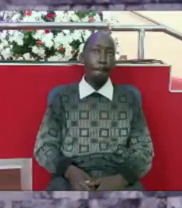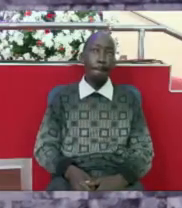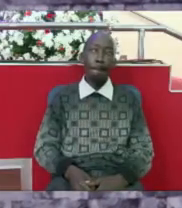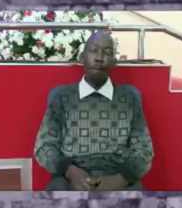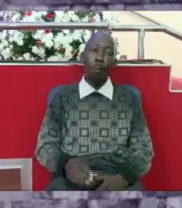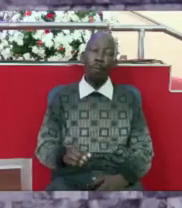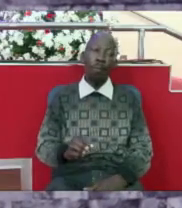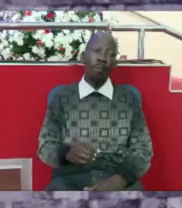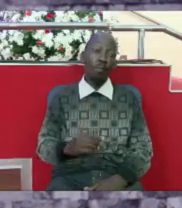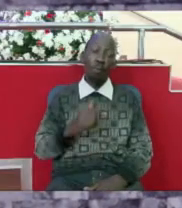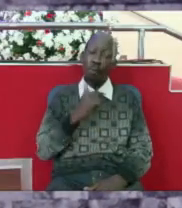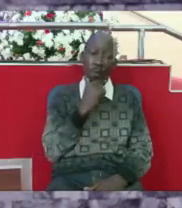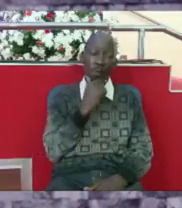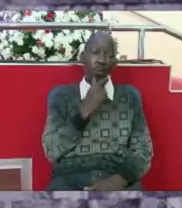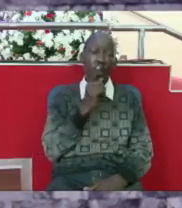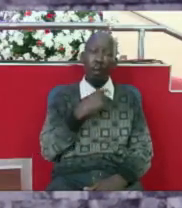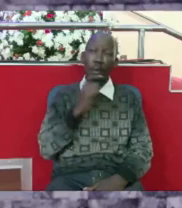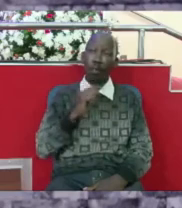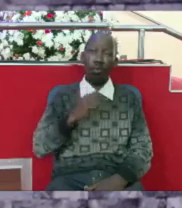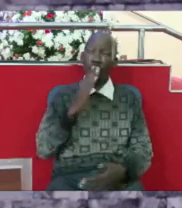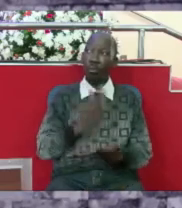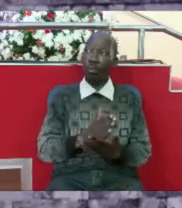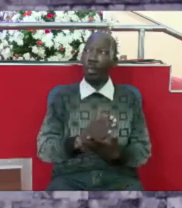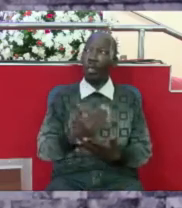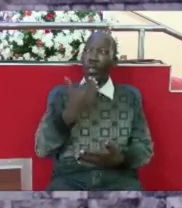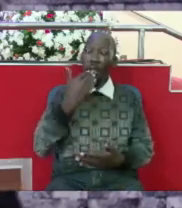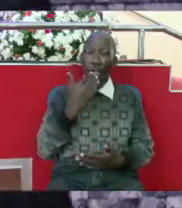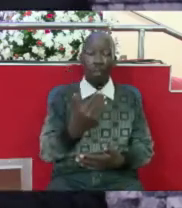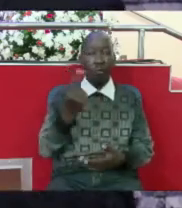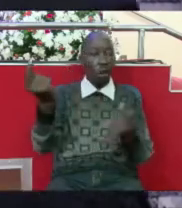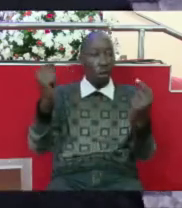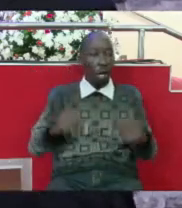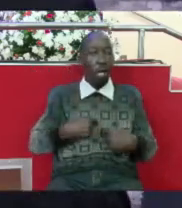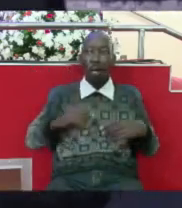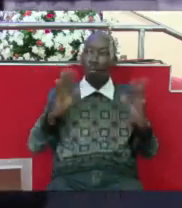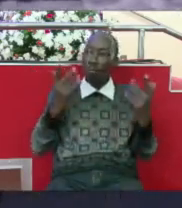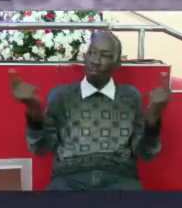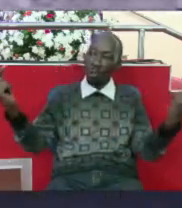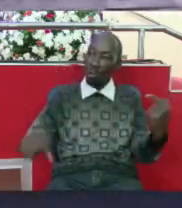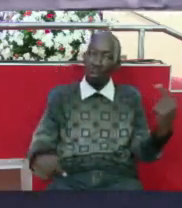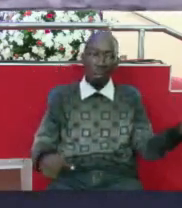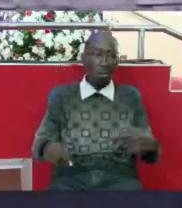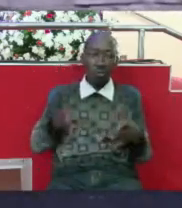Wow. You know, we could just stop right now. Thank you for coming. I appreciate all of you being here today.